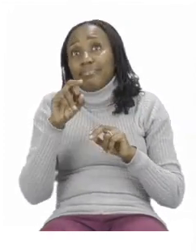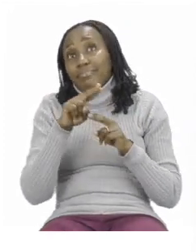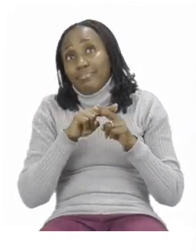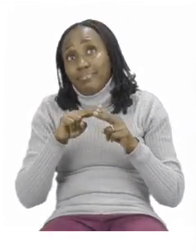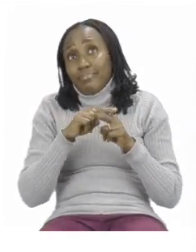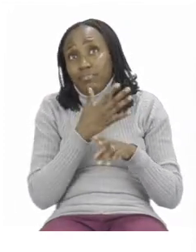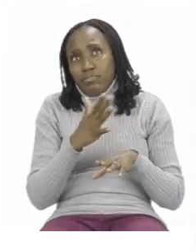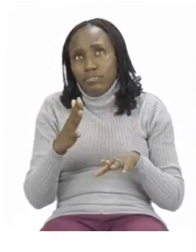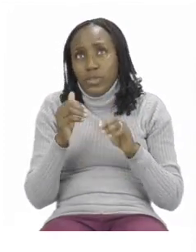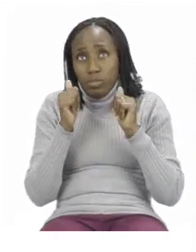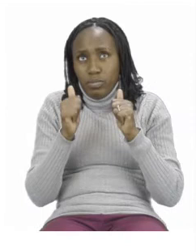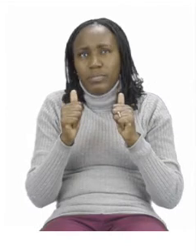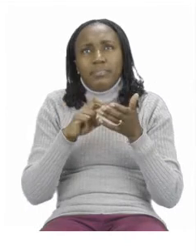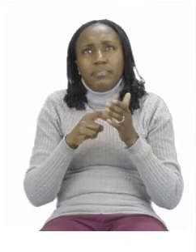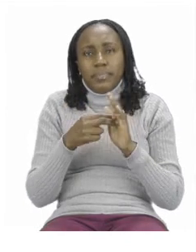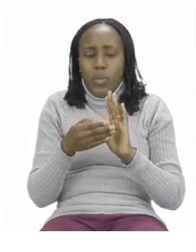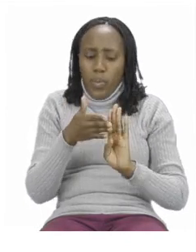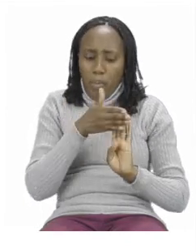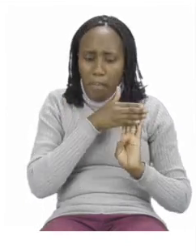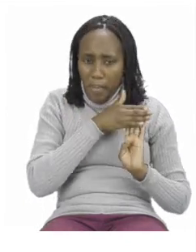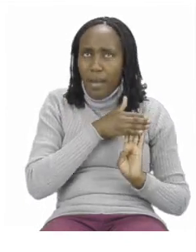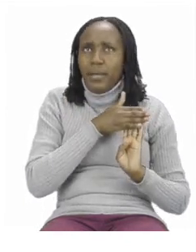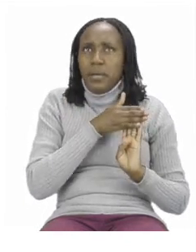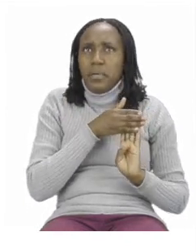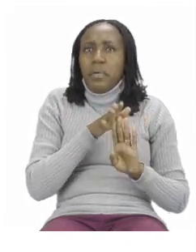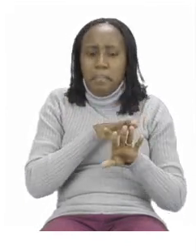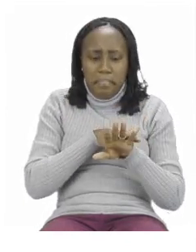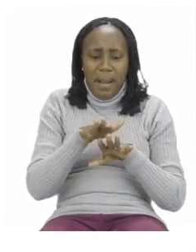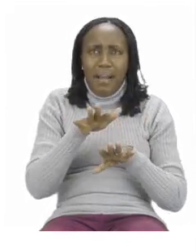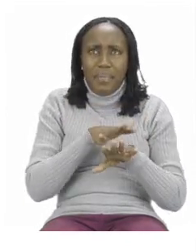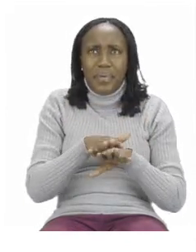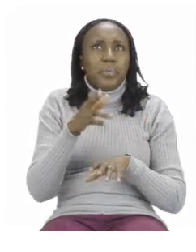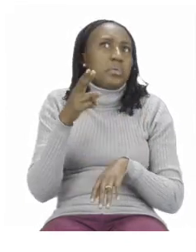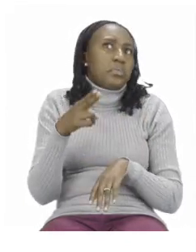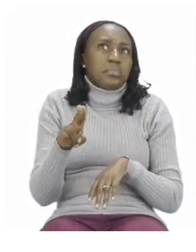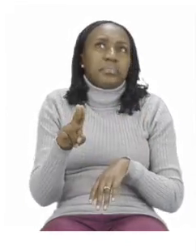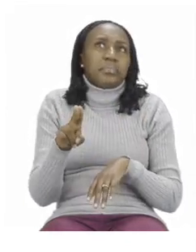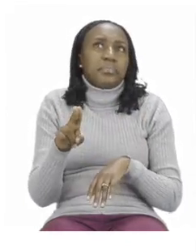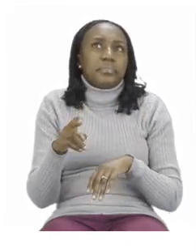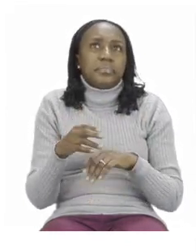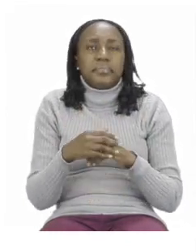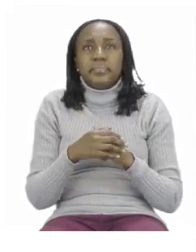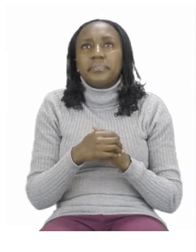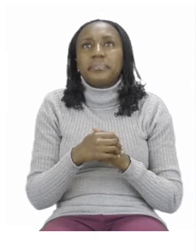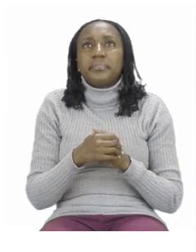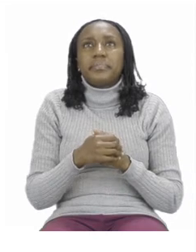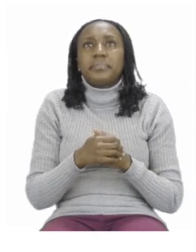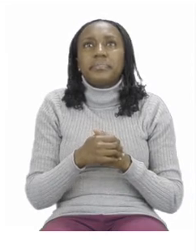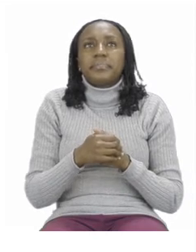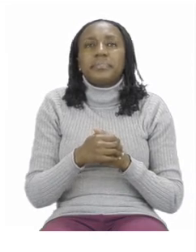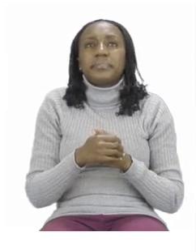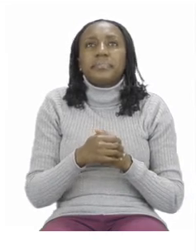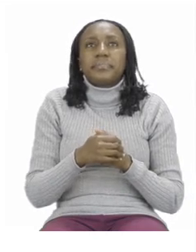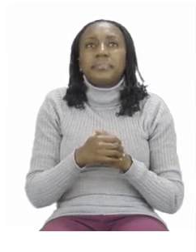correctly, it means we use it sparingly, or we say we save the water also.